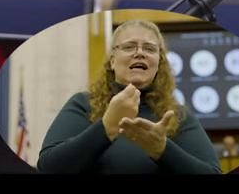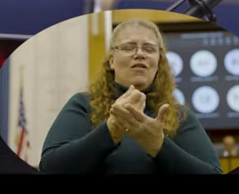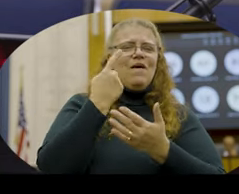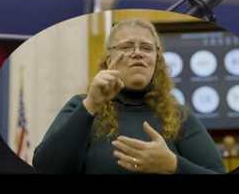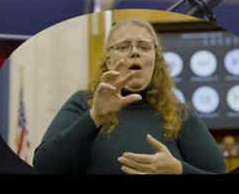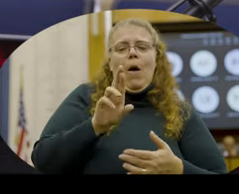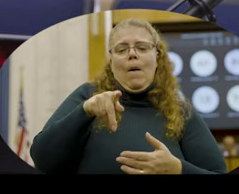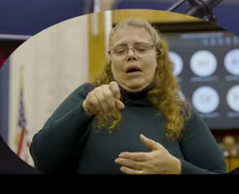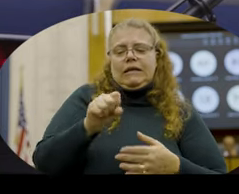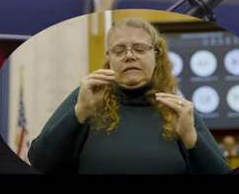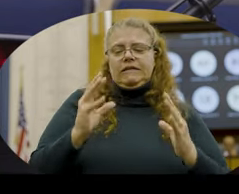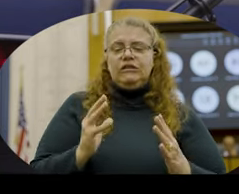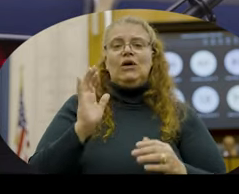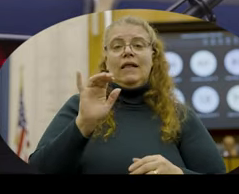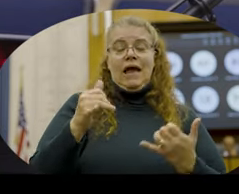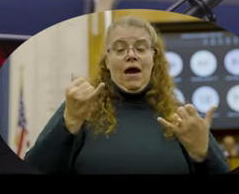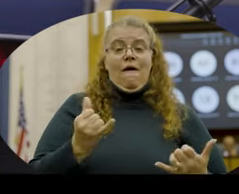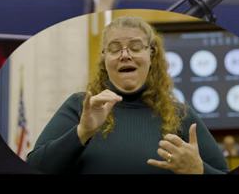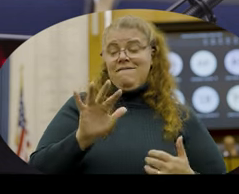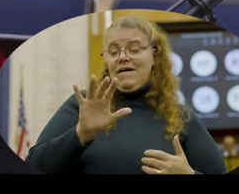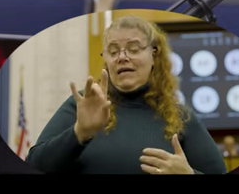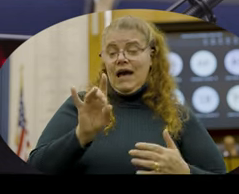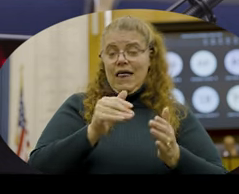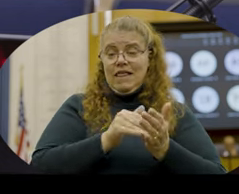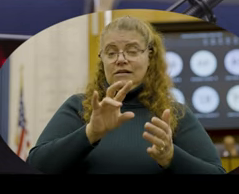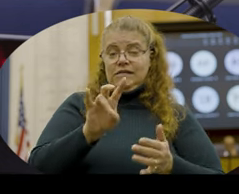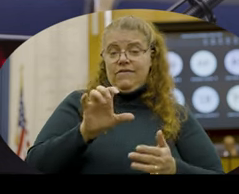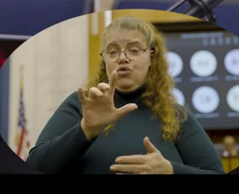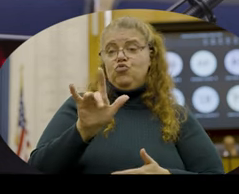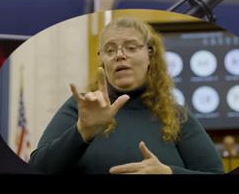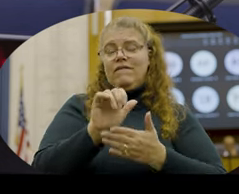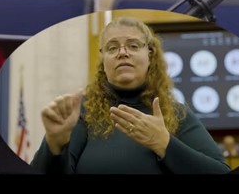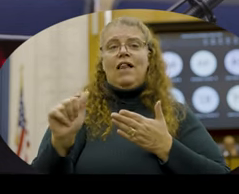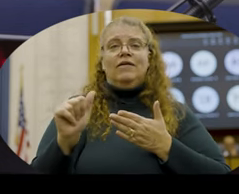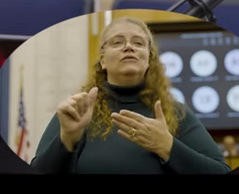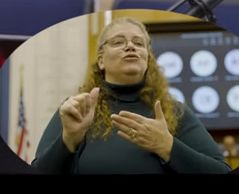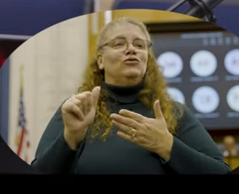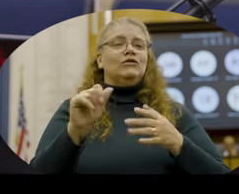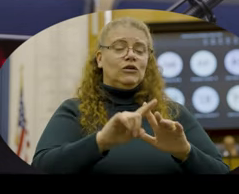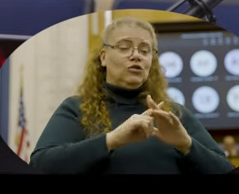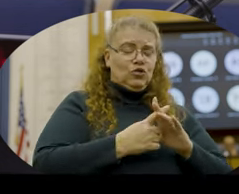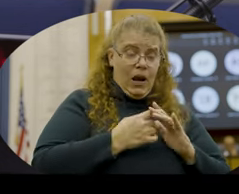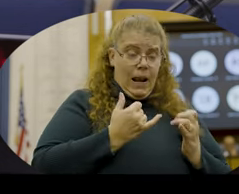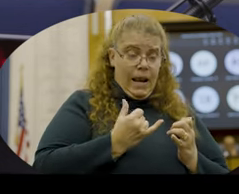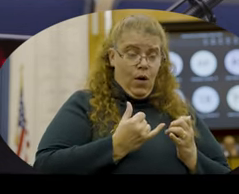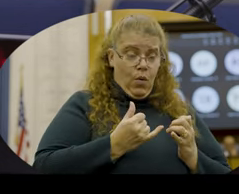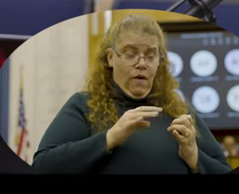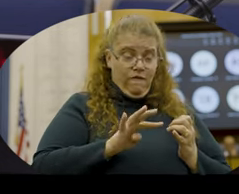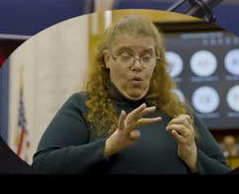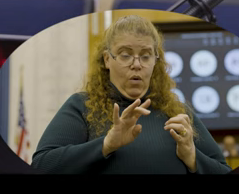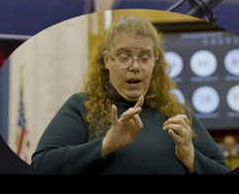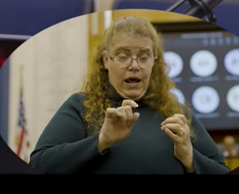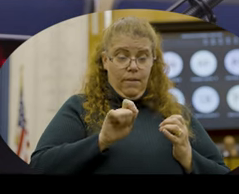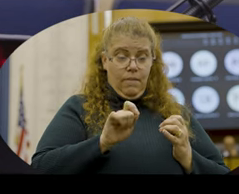schools. In fiscal year 2024, we are projecting that our recurring revenues